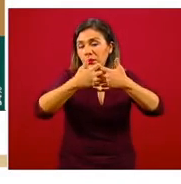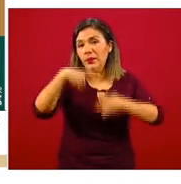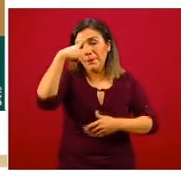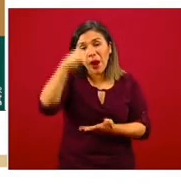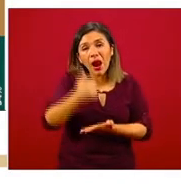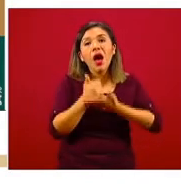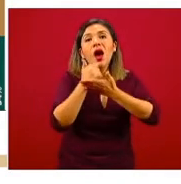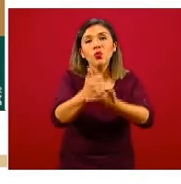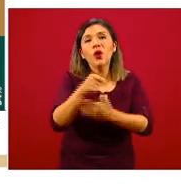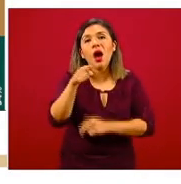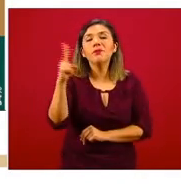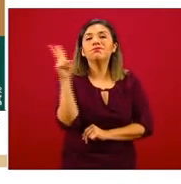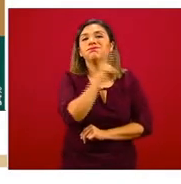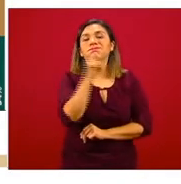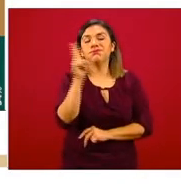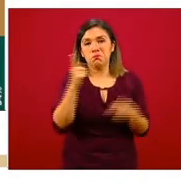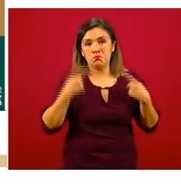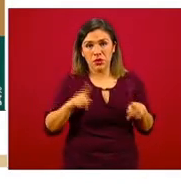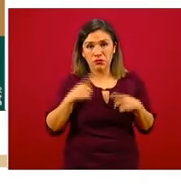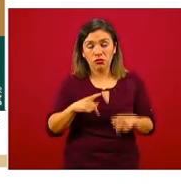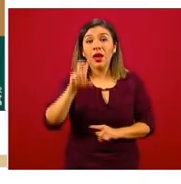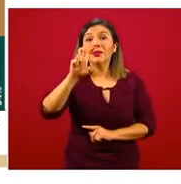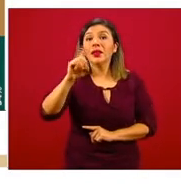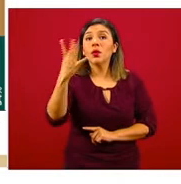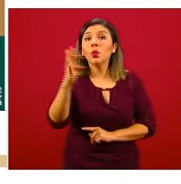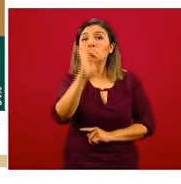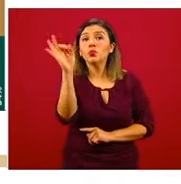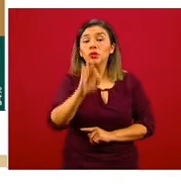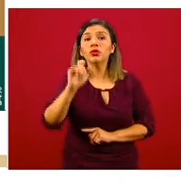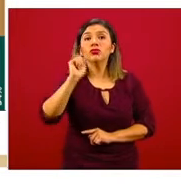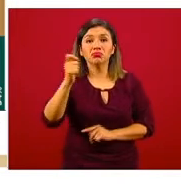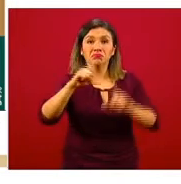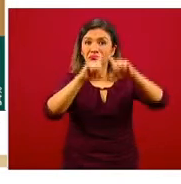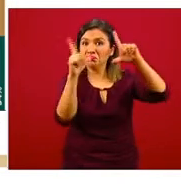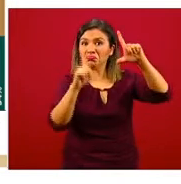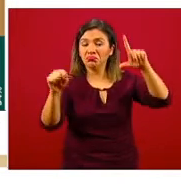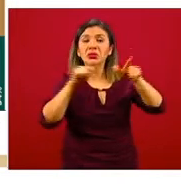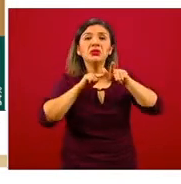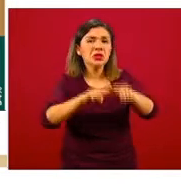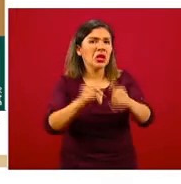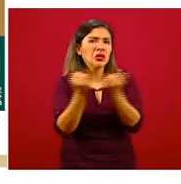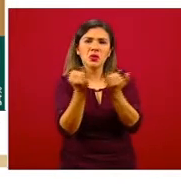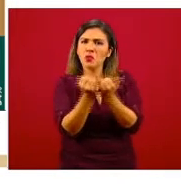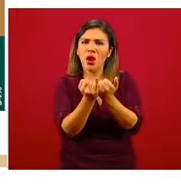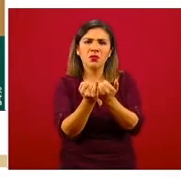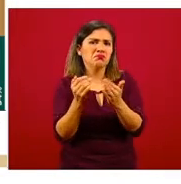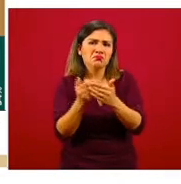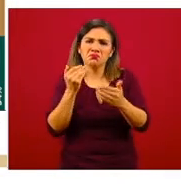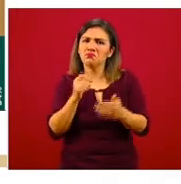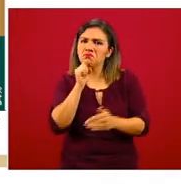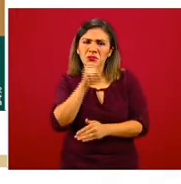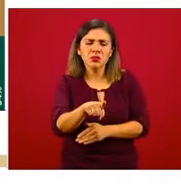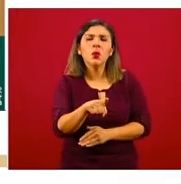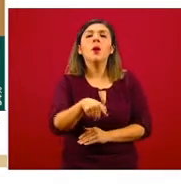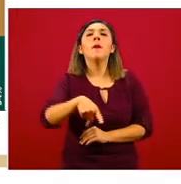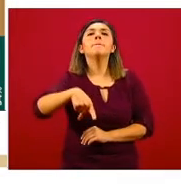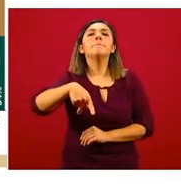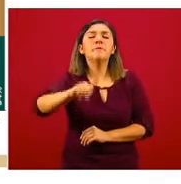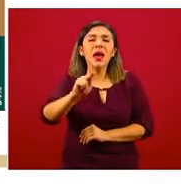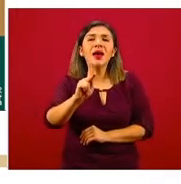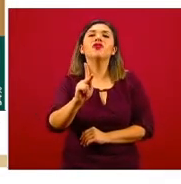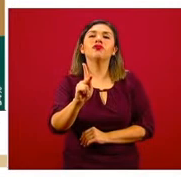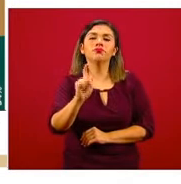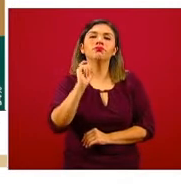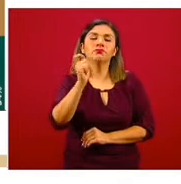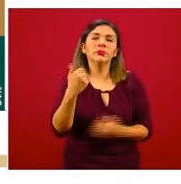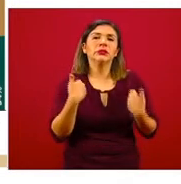require a mechanical ventilator to have assistance assisted respiration, sorry.